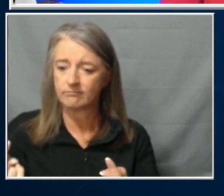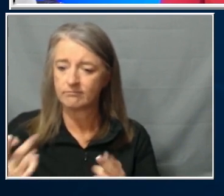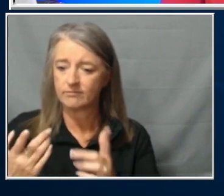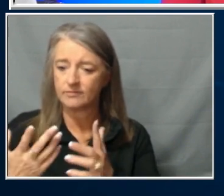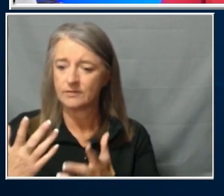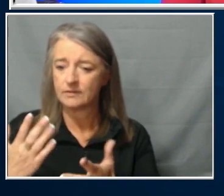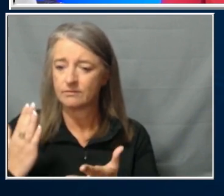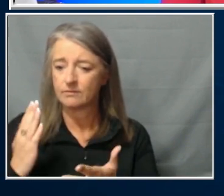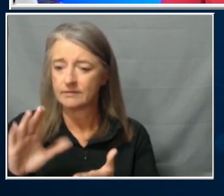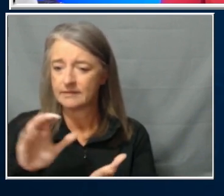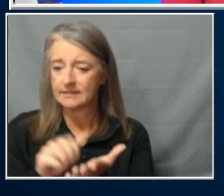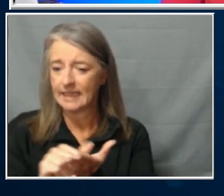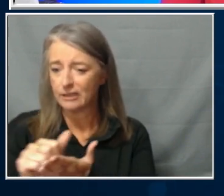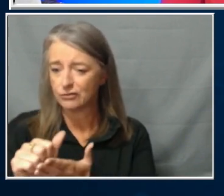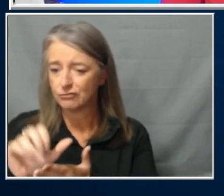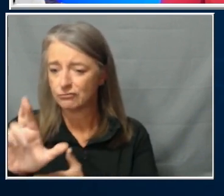remission?